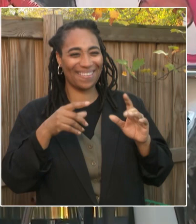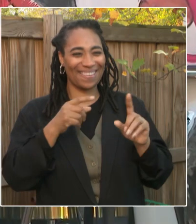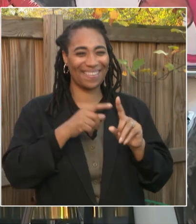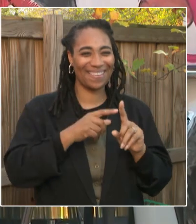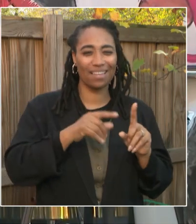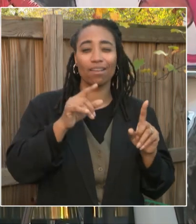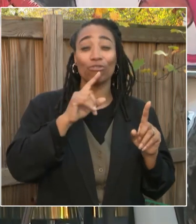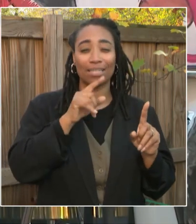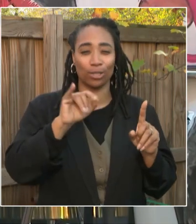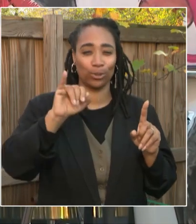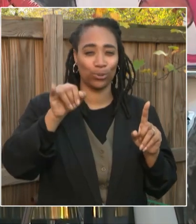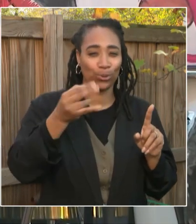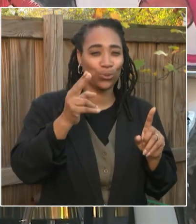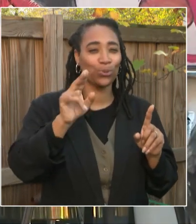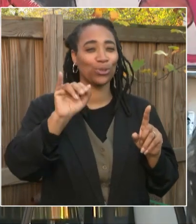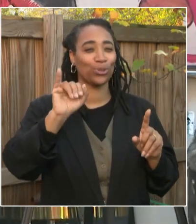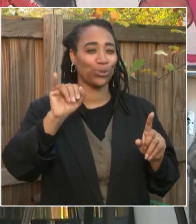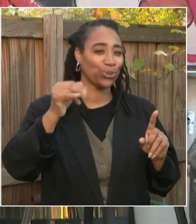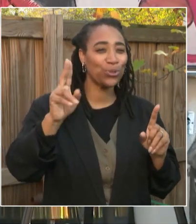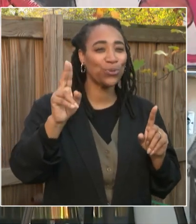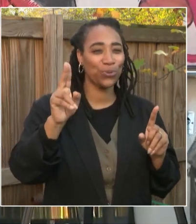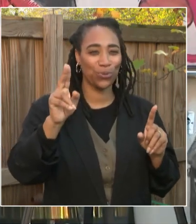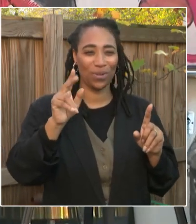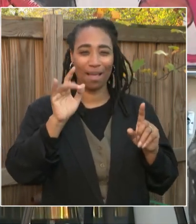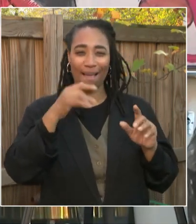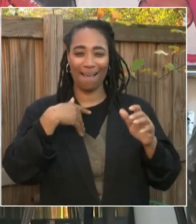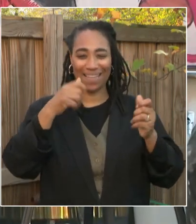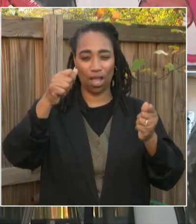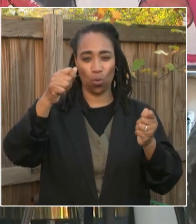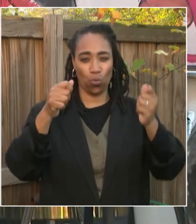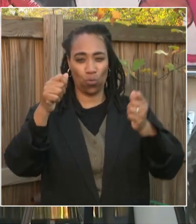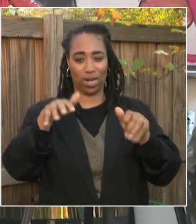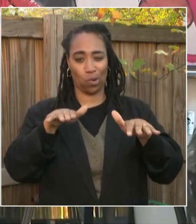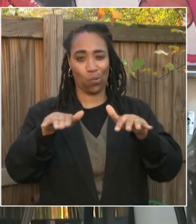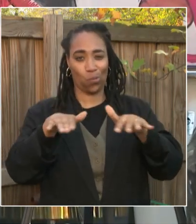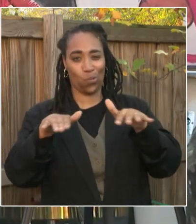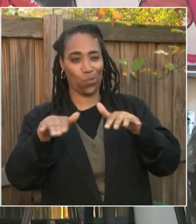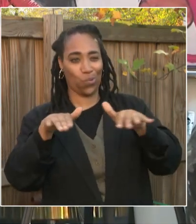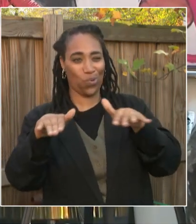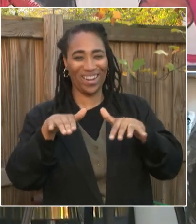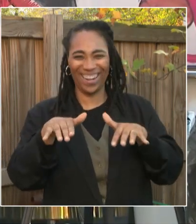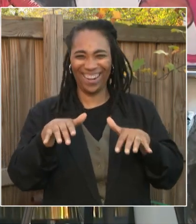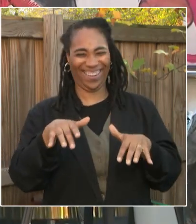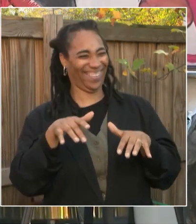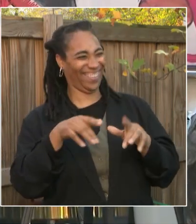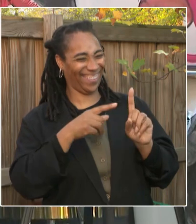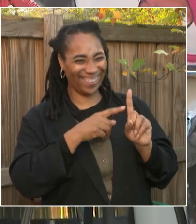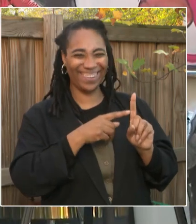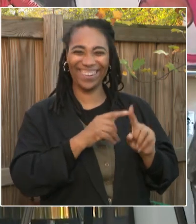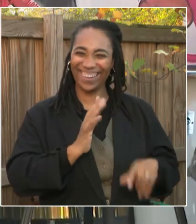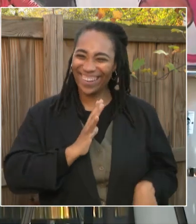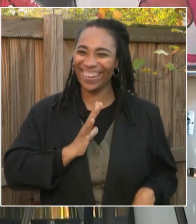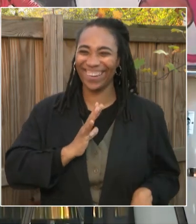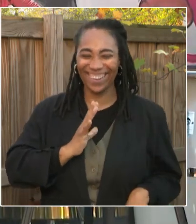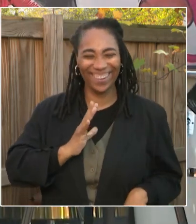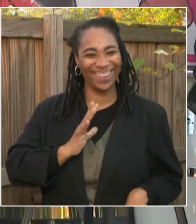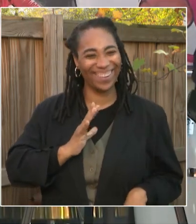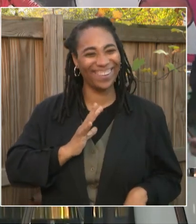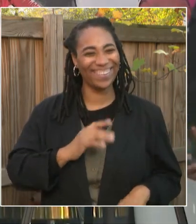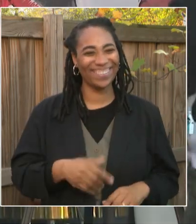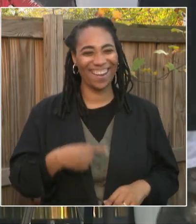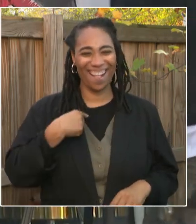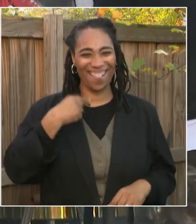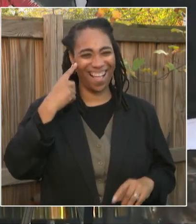They got these sticks, they go shoom, shoom, shoom, shoom. And so until I actually got old enough to go to a go-go, I thought at the go-go they had little sticks going shoom,